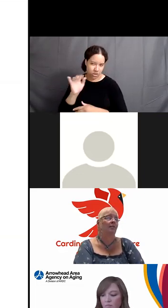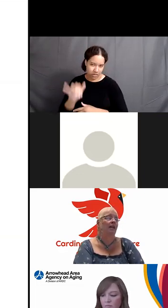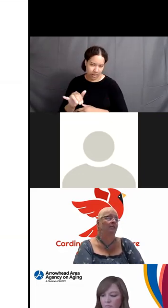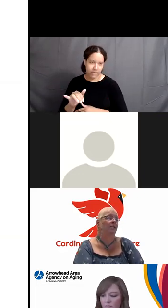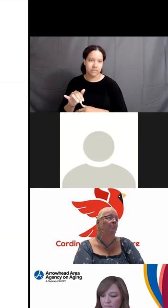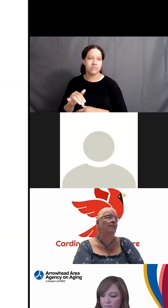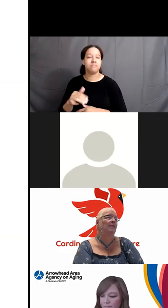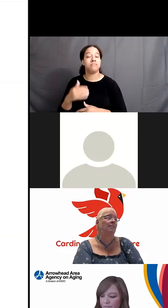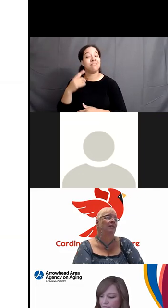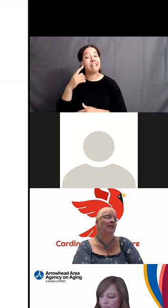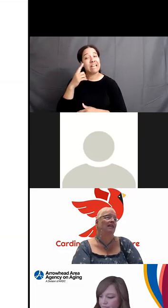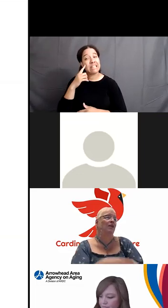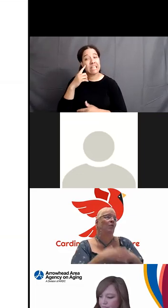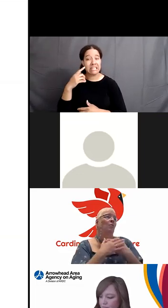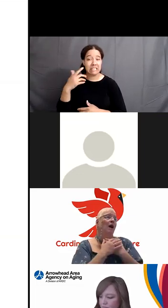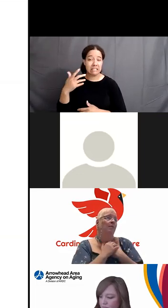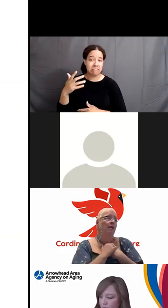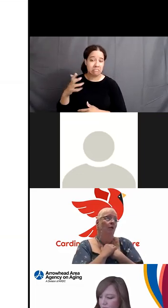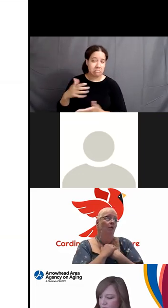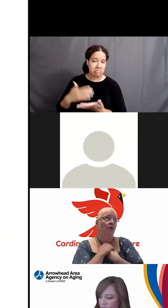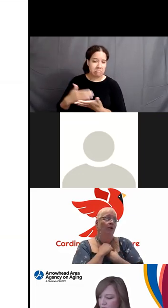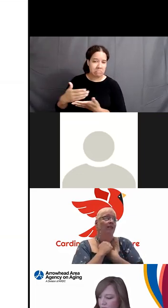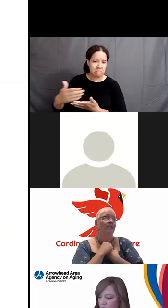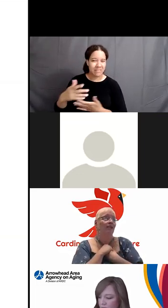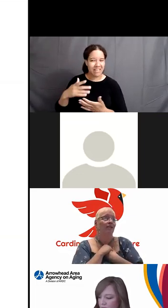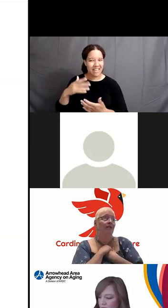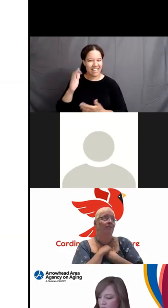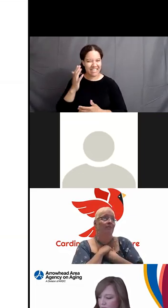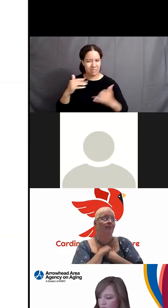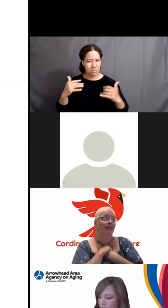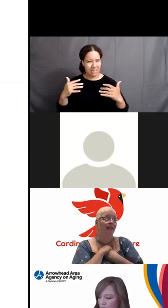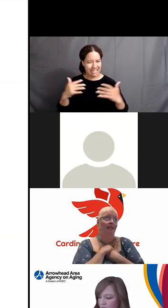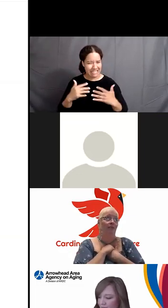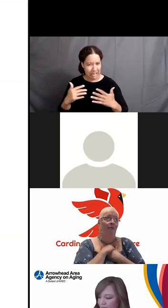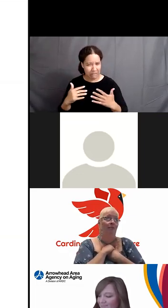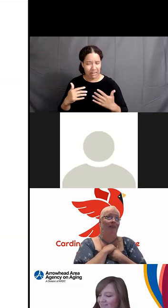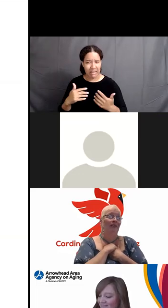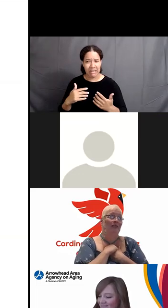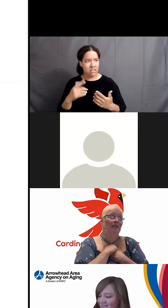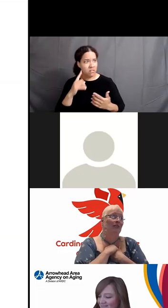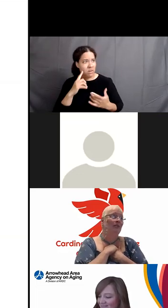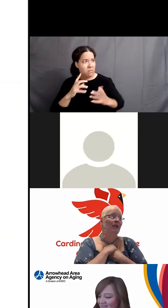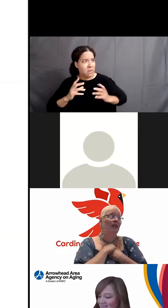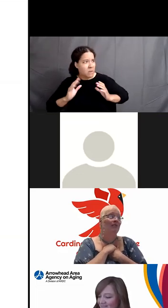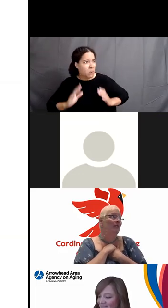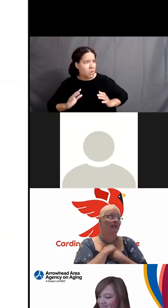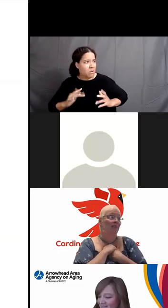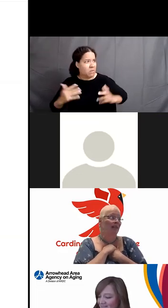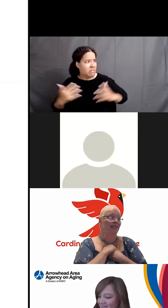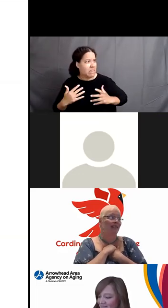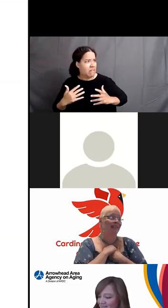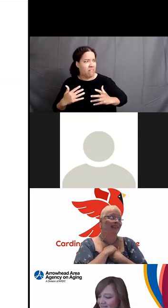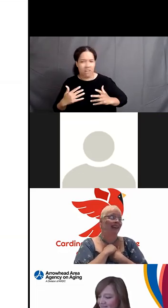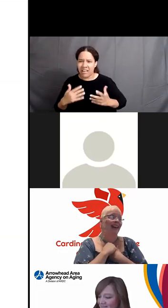think sometimes it can be intimidating. They don't want to be an owner. It scares the dickens out of them. You know, they don't know what